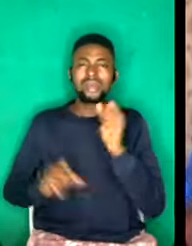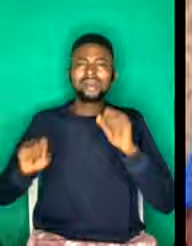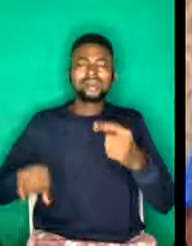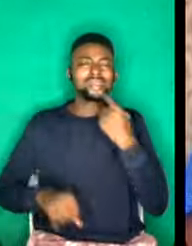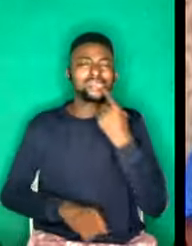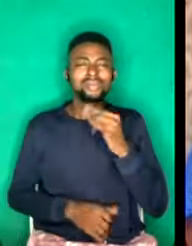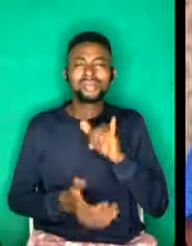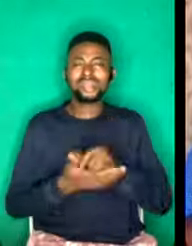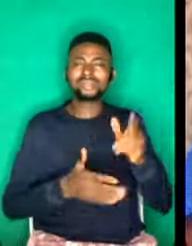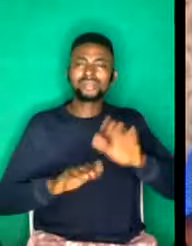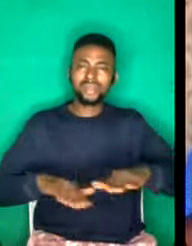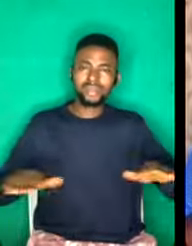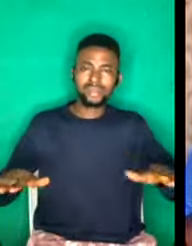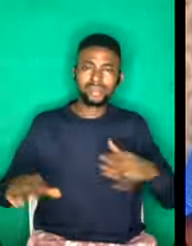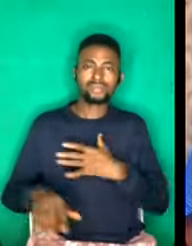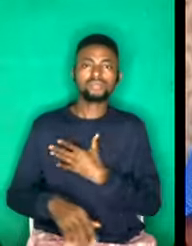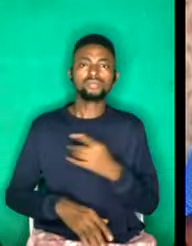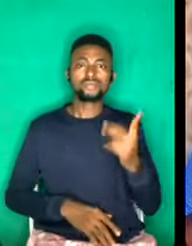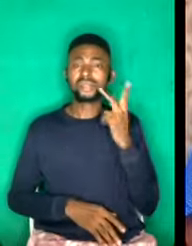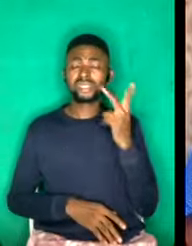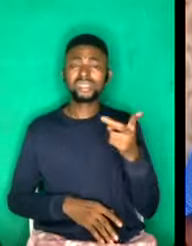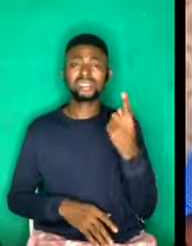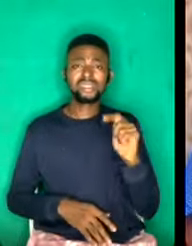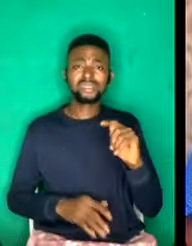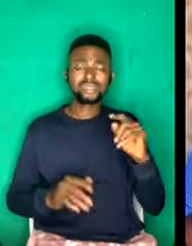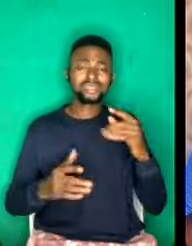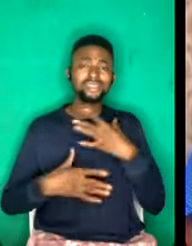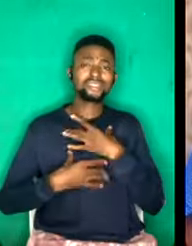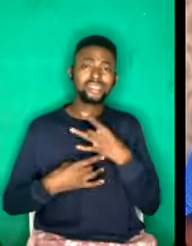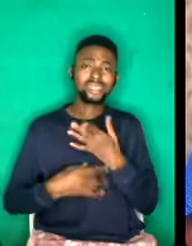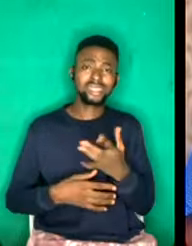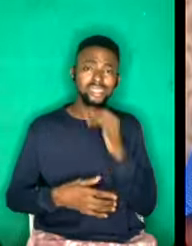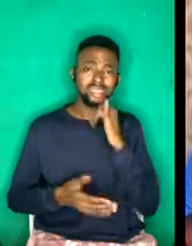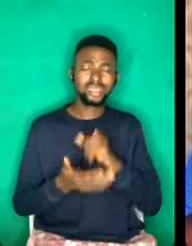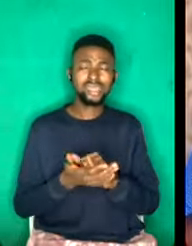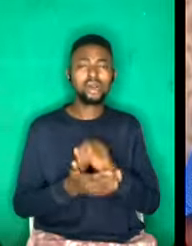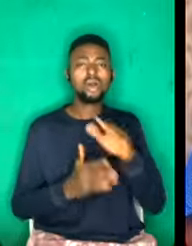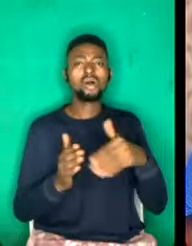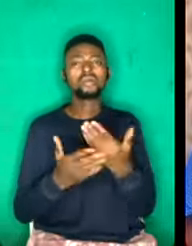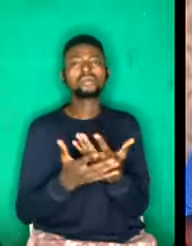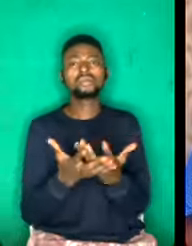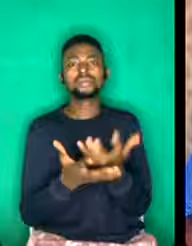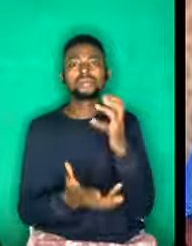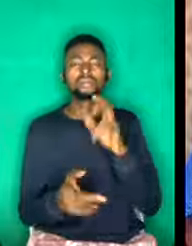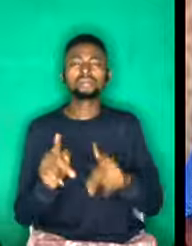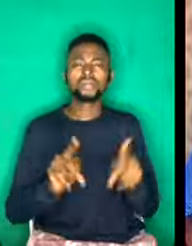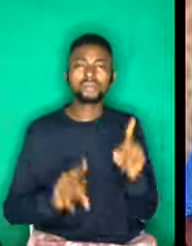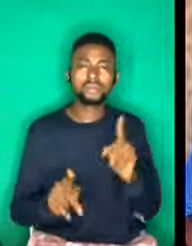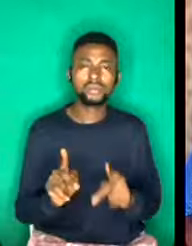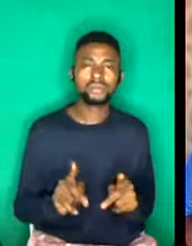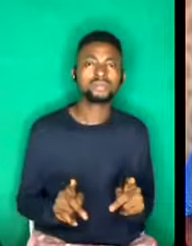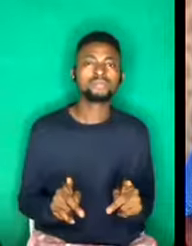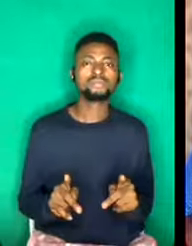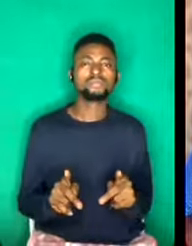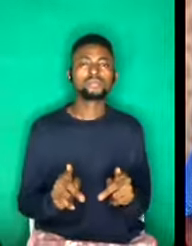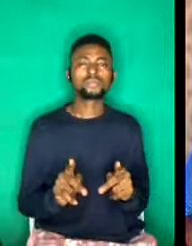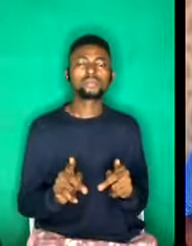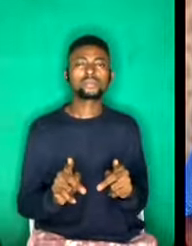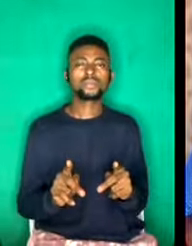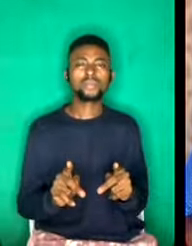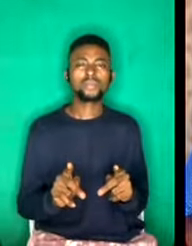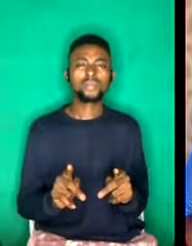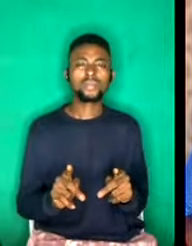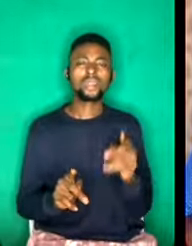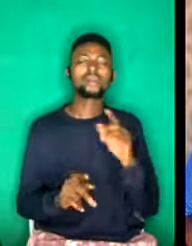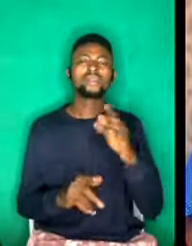crying? And you say the amazing thing about all this is that all these are rich people, wherever you are listening to me from. You people now fly all your children